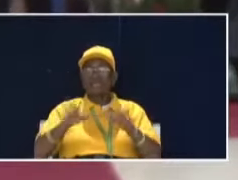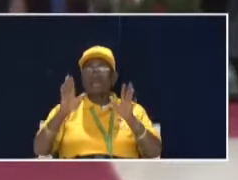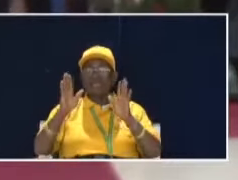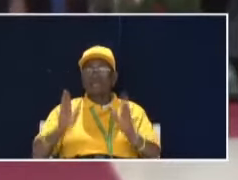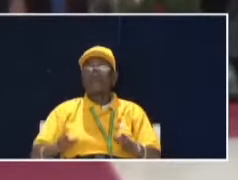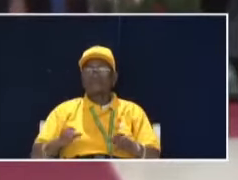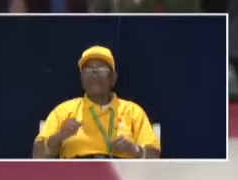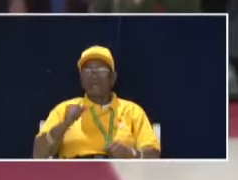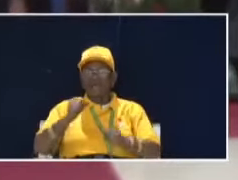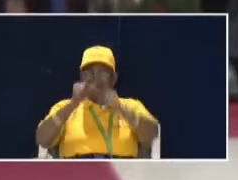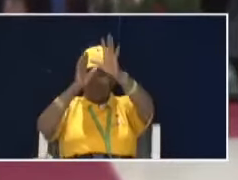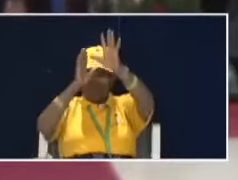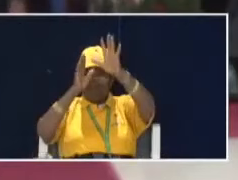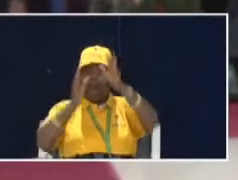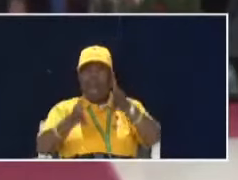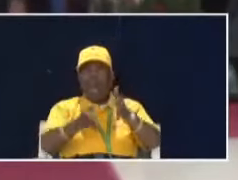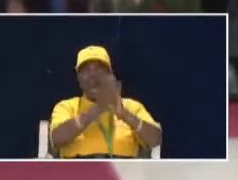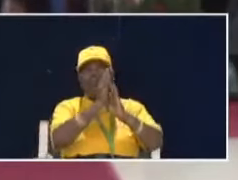Daddy asked me to tell you the story.